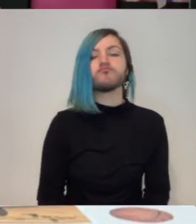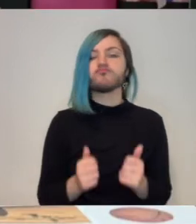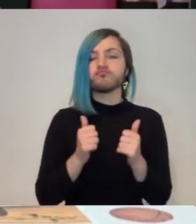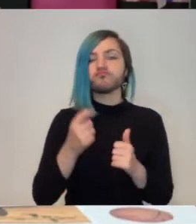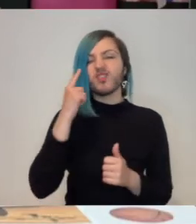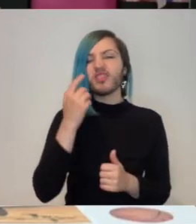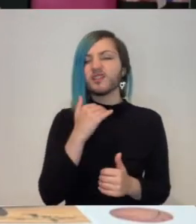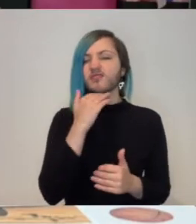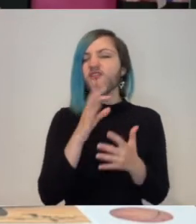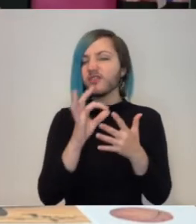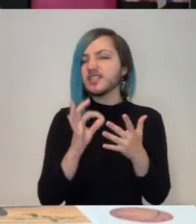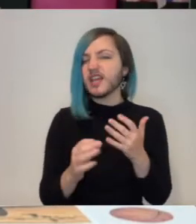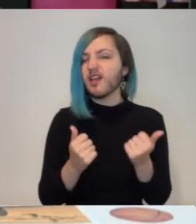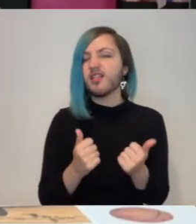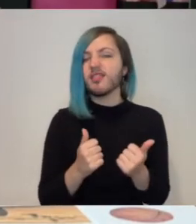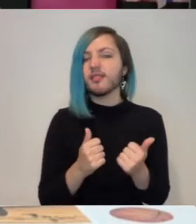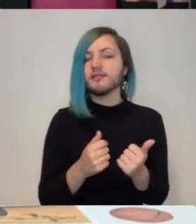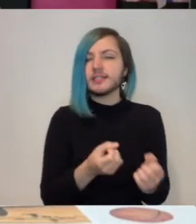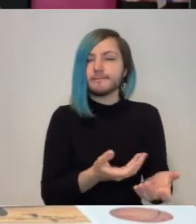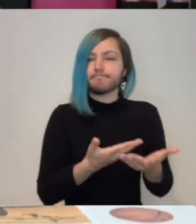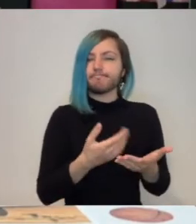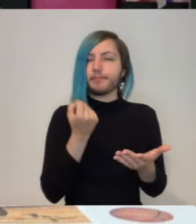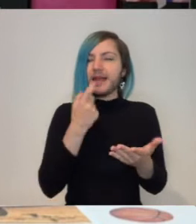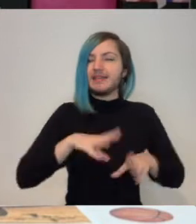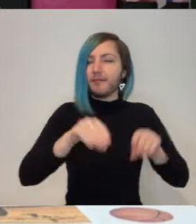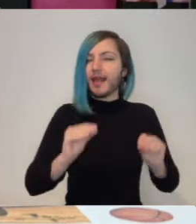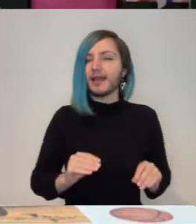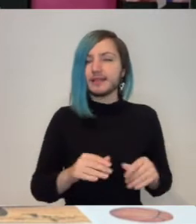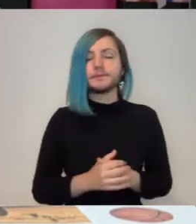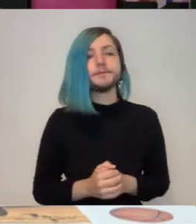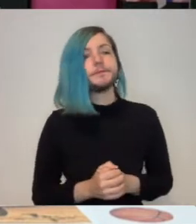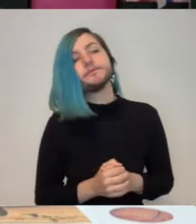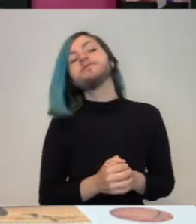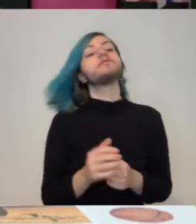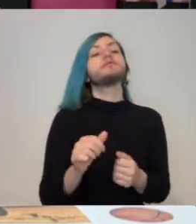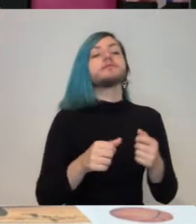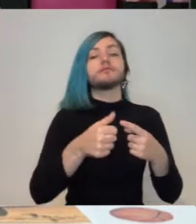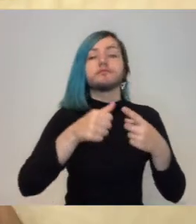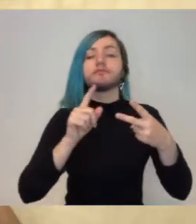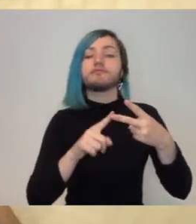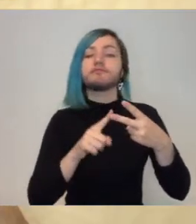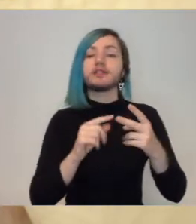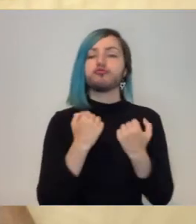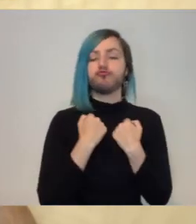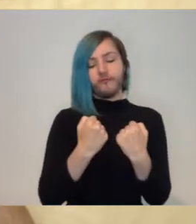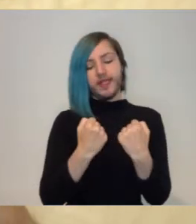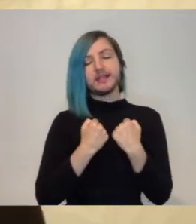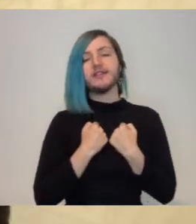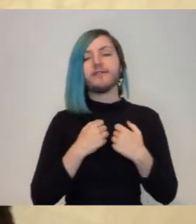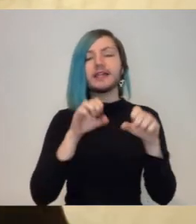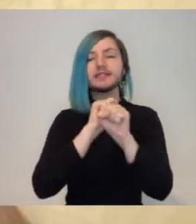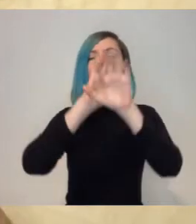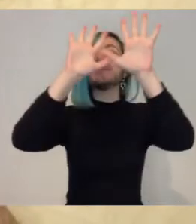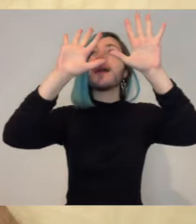think that's enough detail to get the idea of the blanket for me. Next, it was reflective and space. So